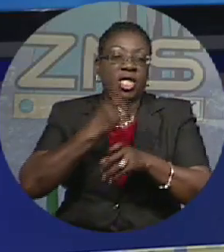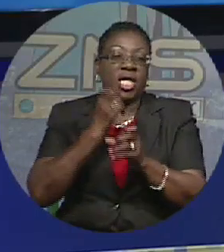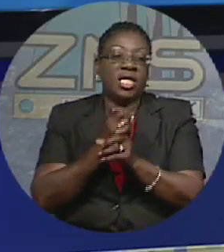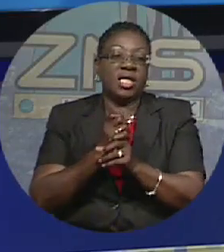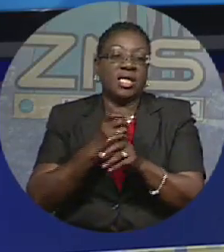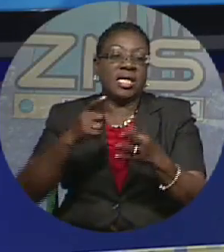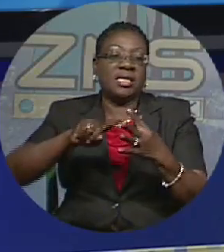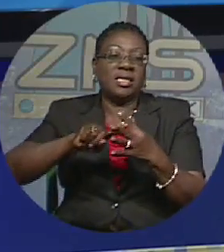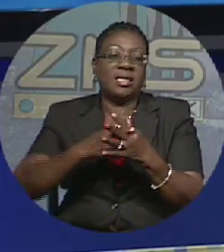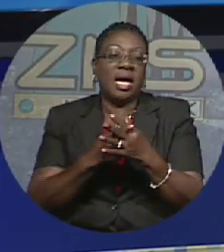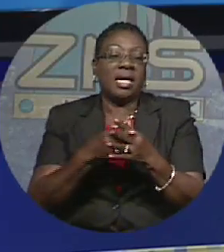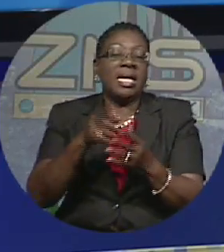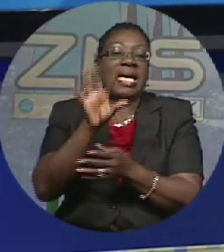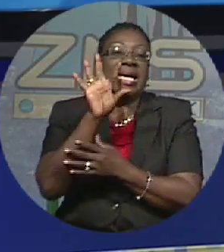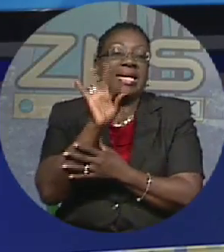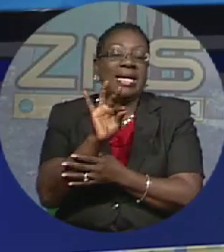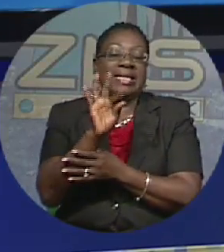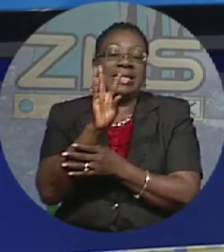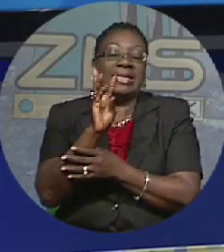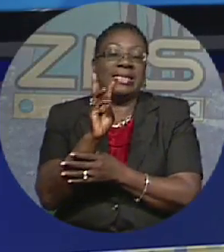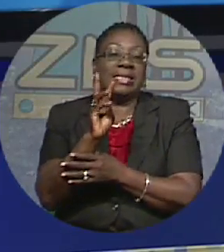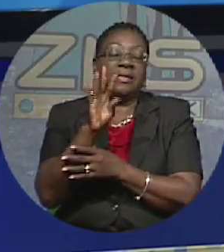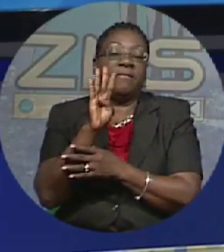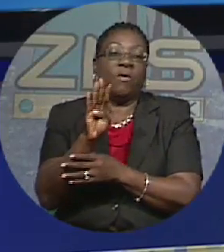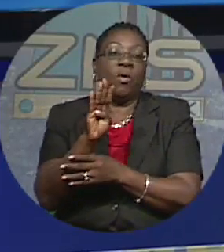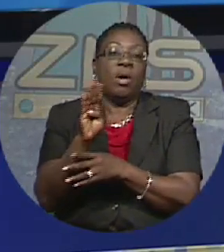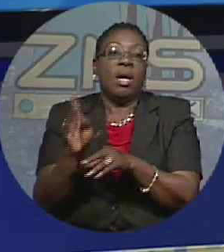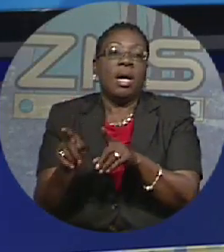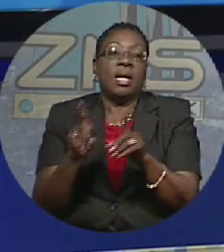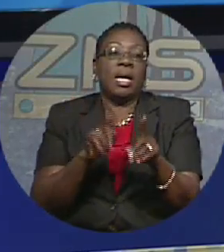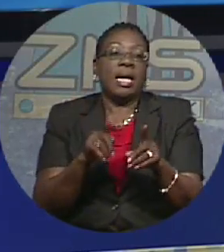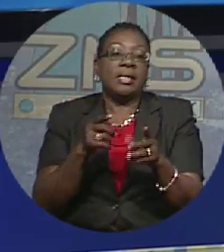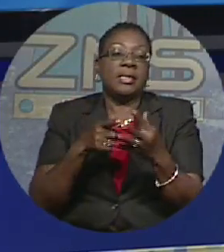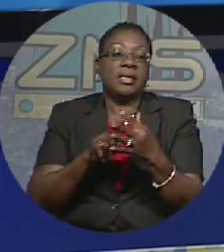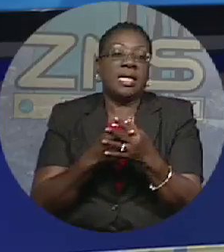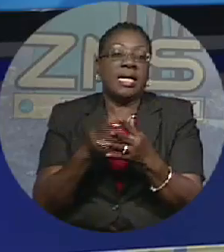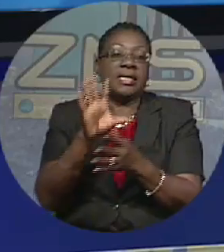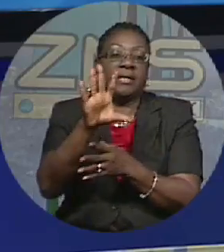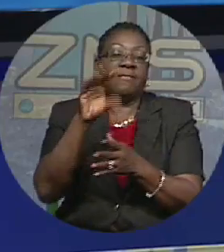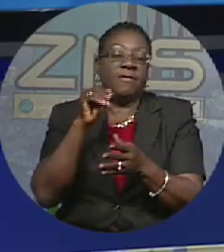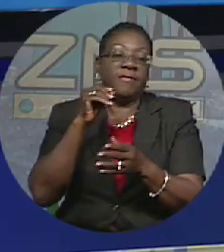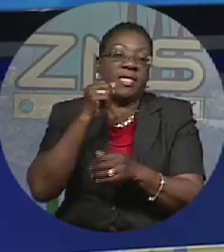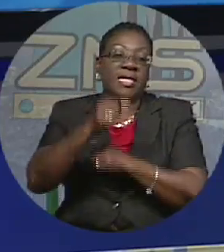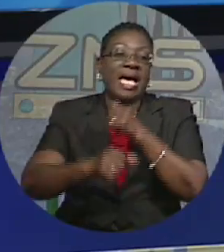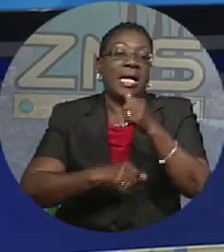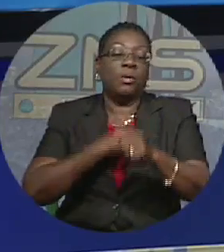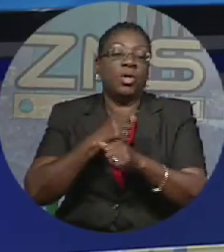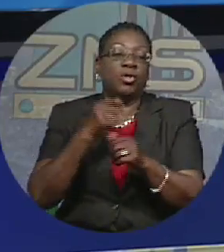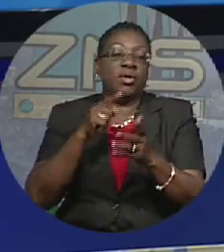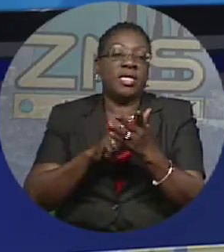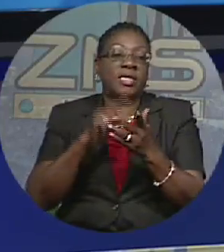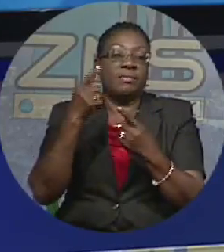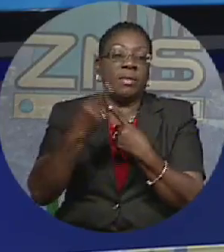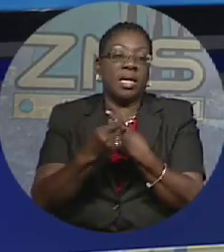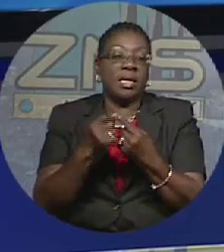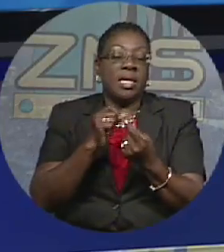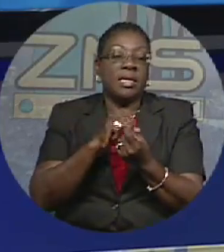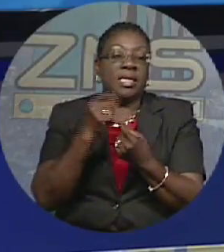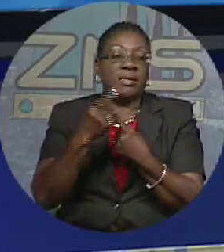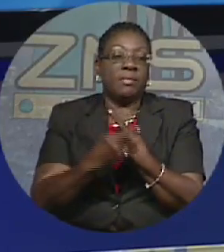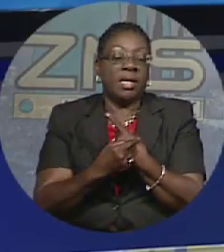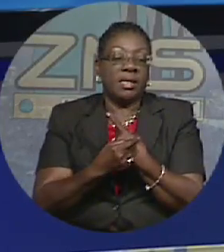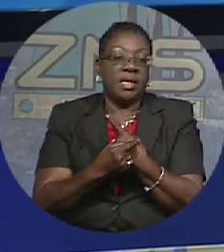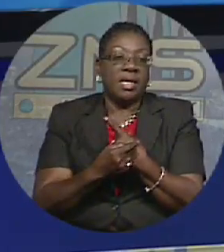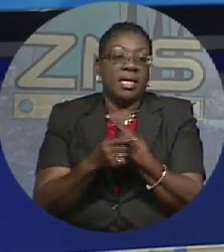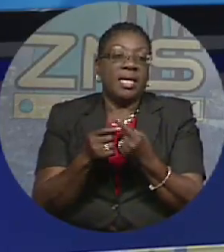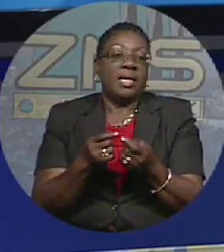its inception in 1964, and as it marks its 50th anniversary this month, it boasts a broad spectrum of services.